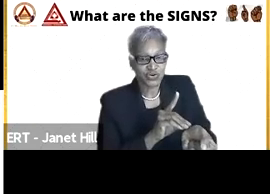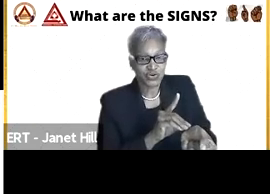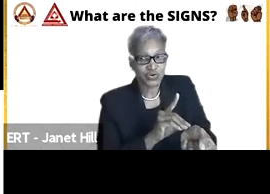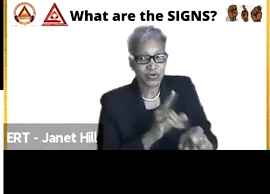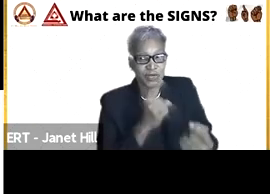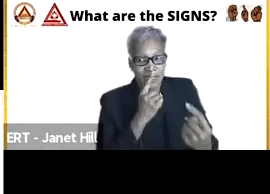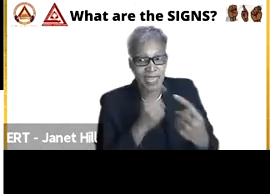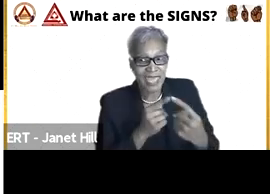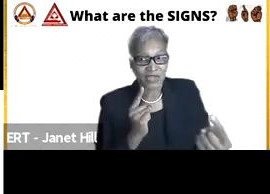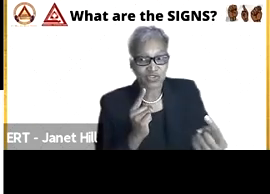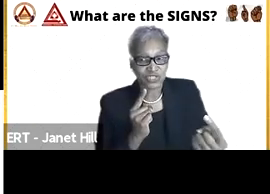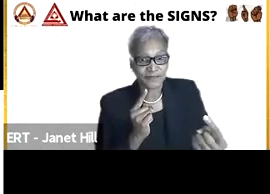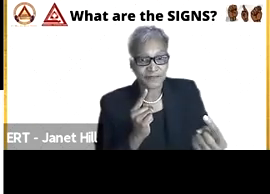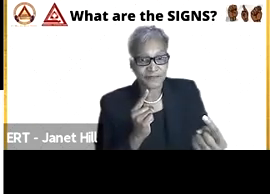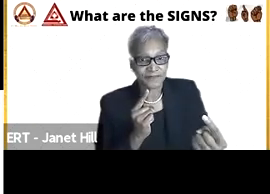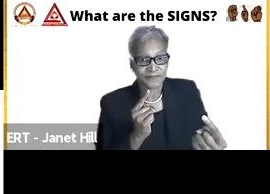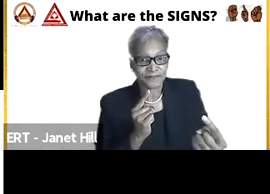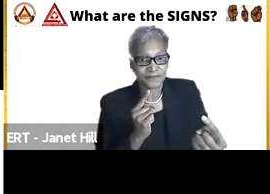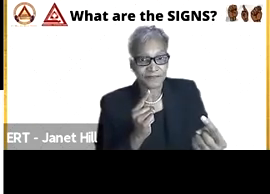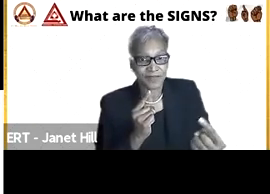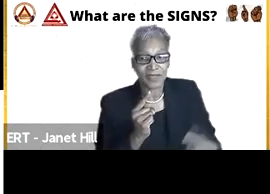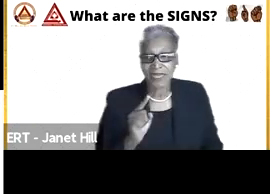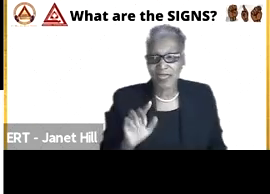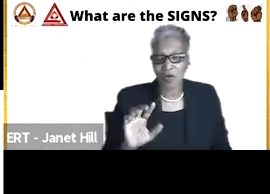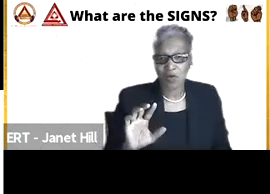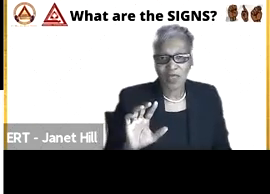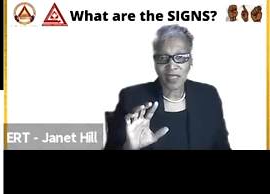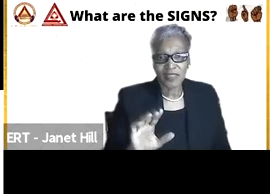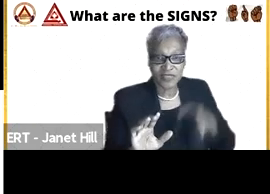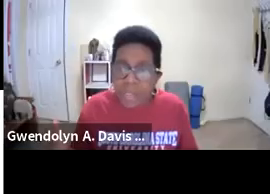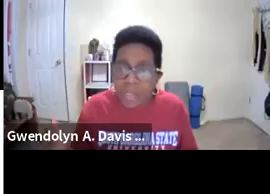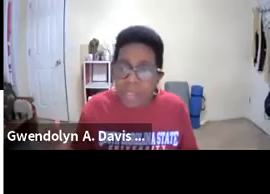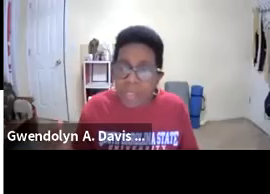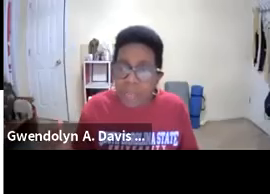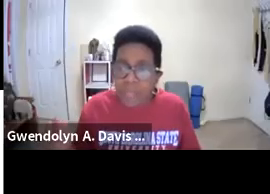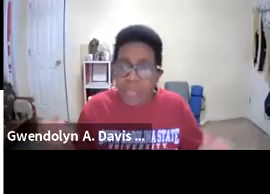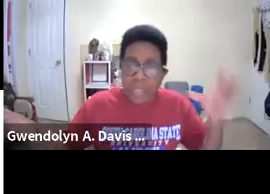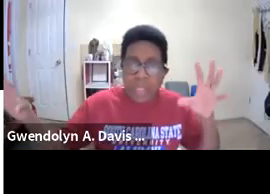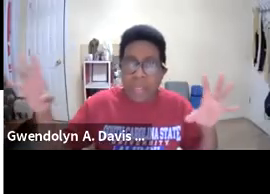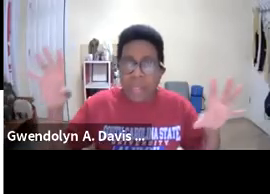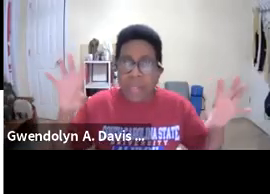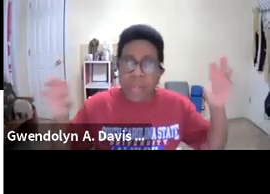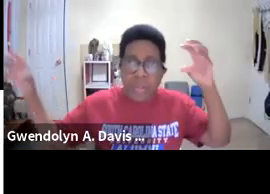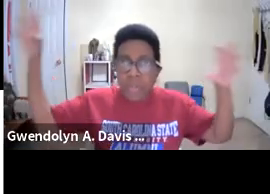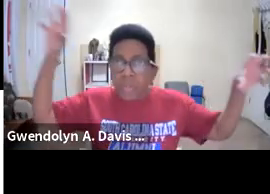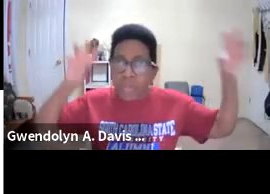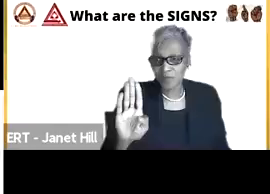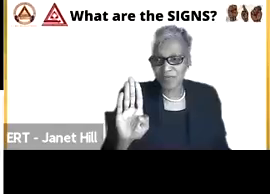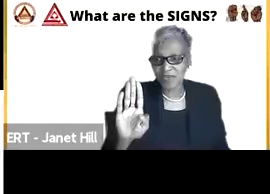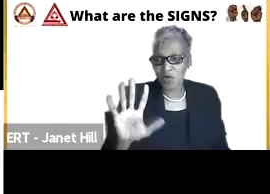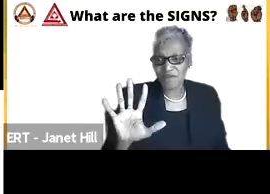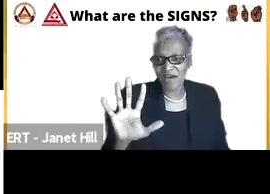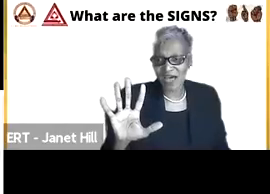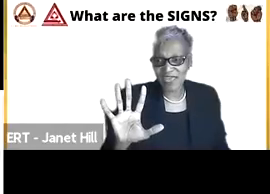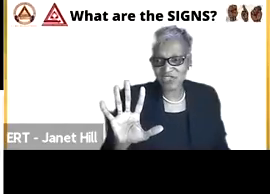Doctor. Allergy. Allergy. Now, the next group is ambulance. Do you remember